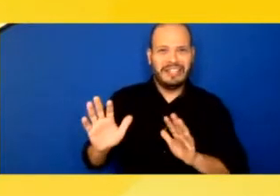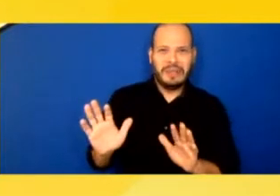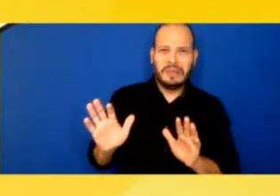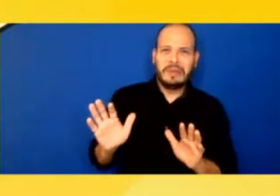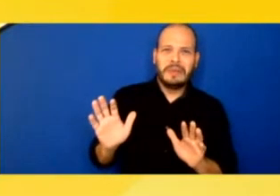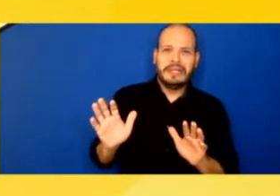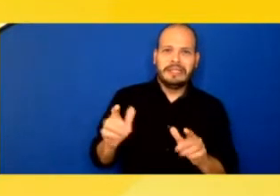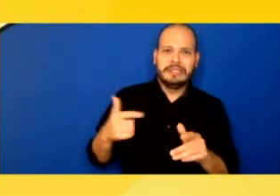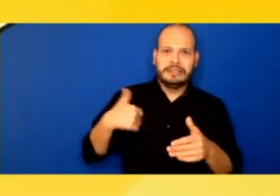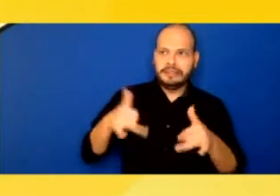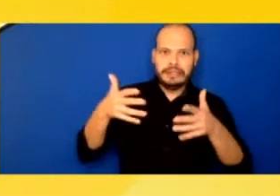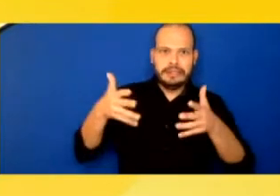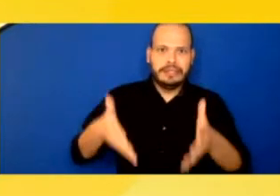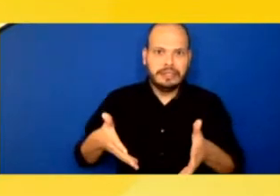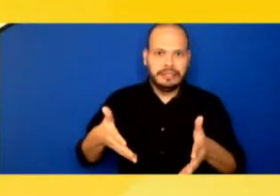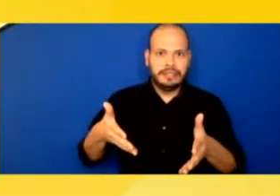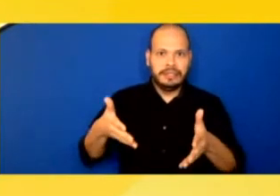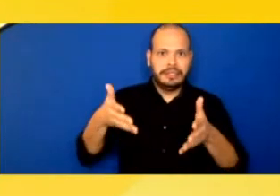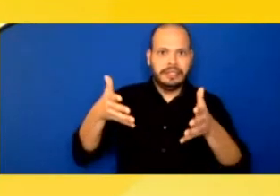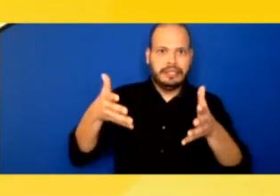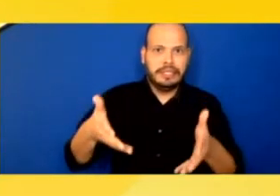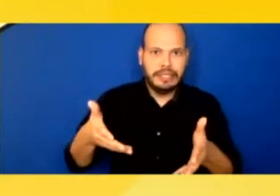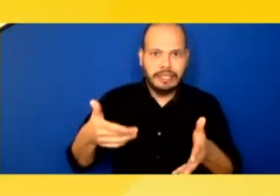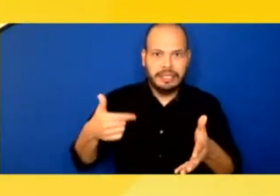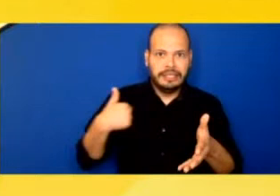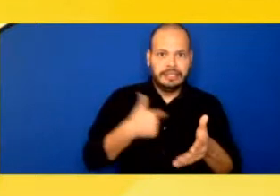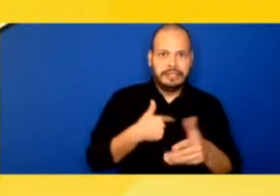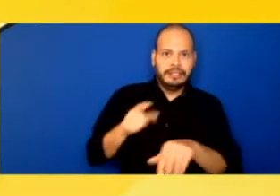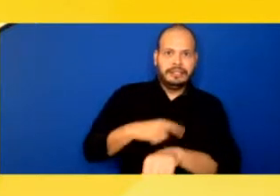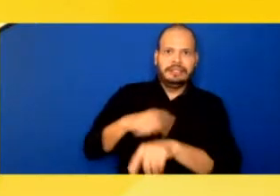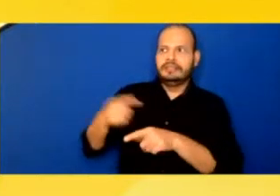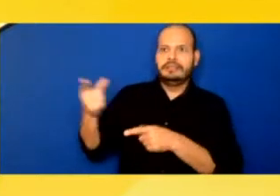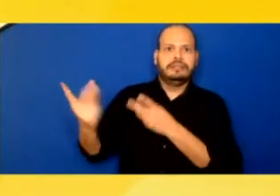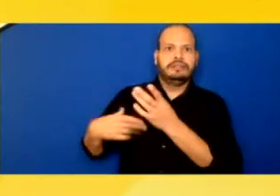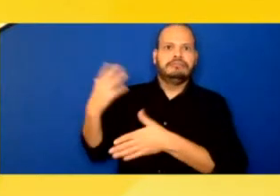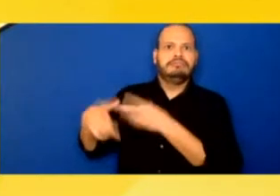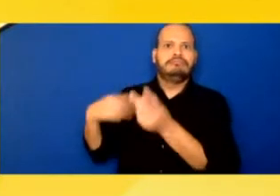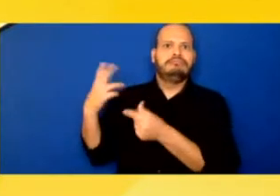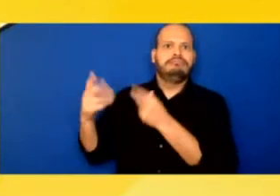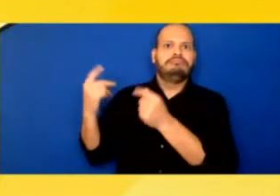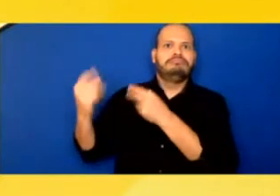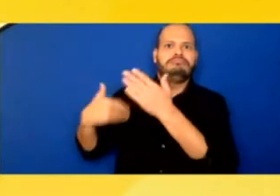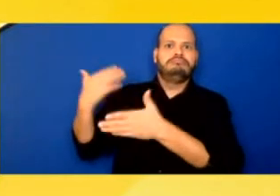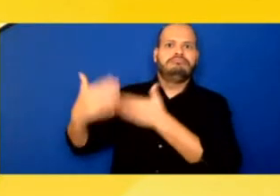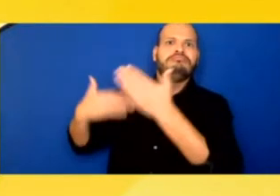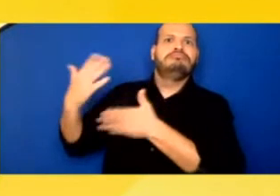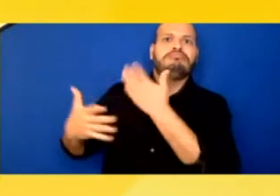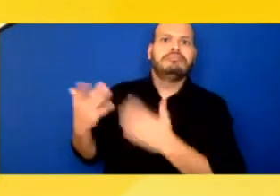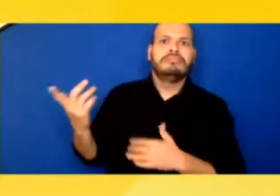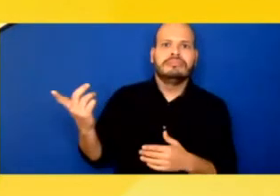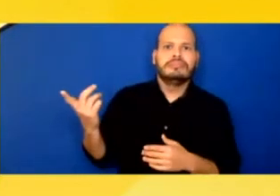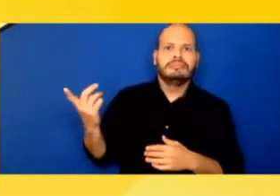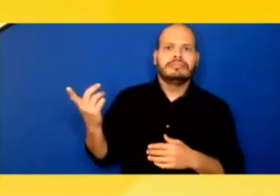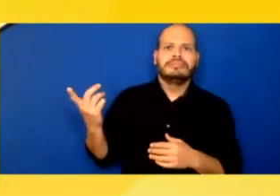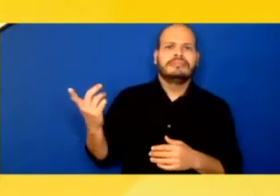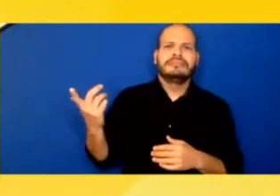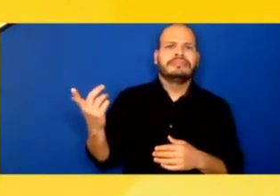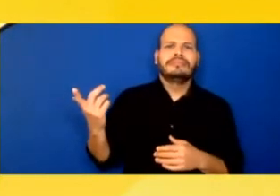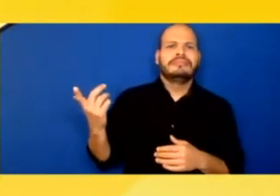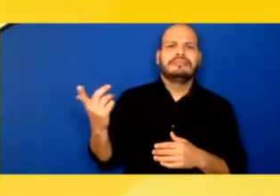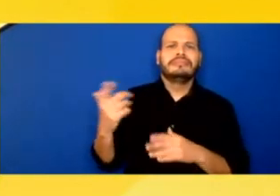have mercy. We got to do more than just preach about it. We got to do more than just pray about it. God has given us this